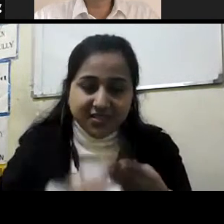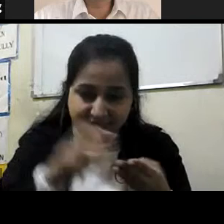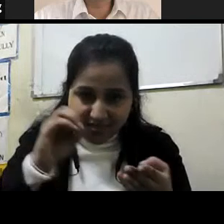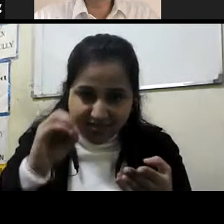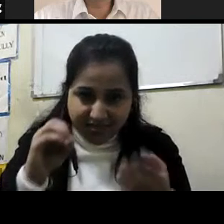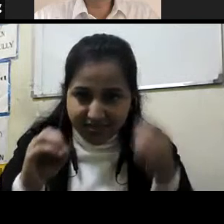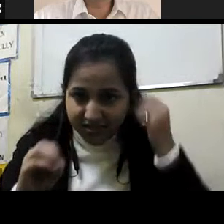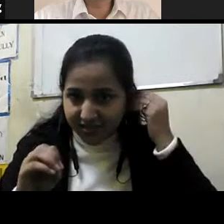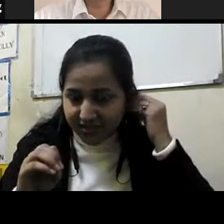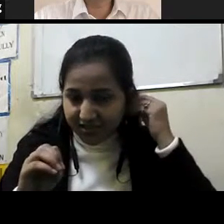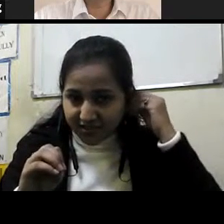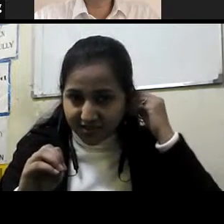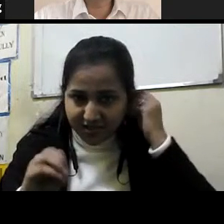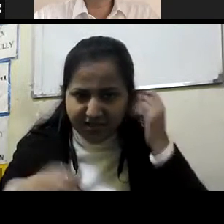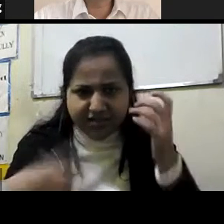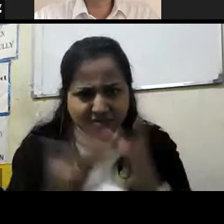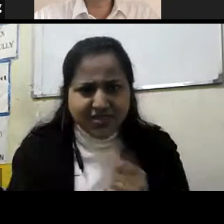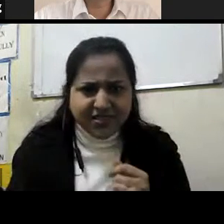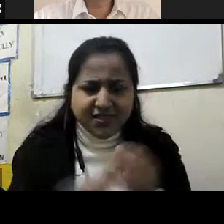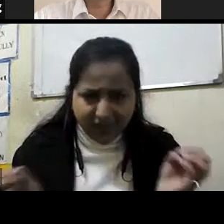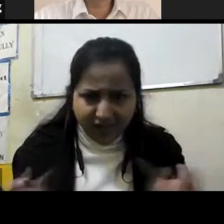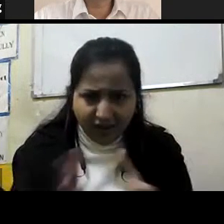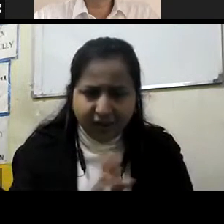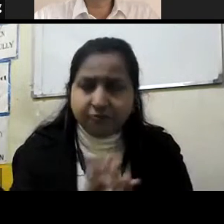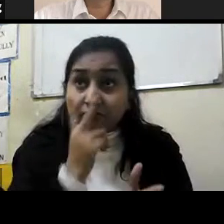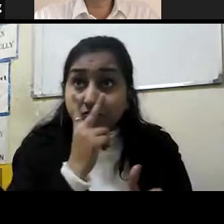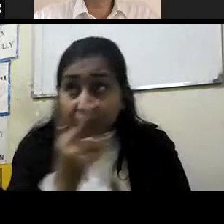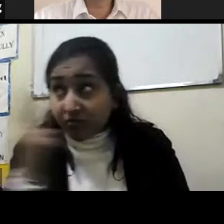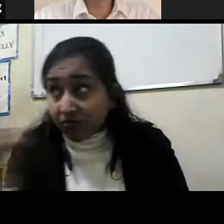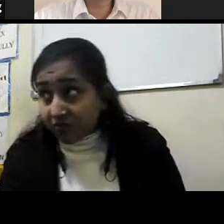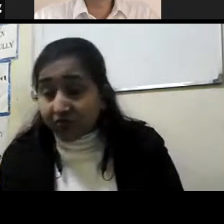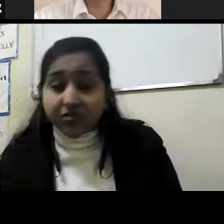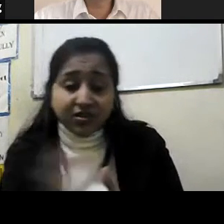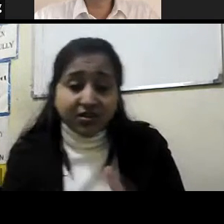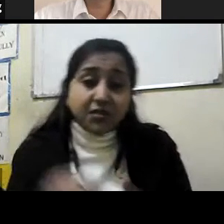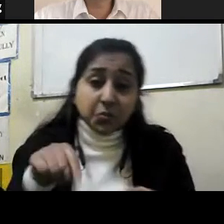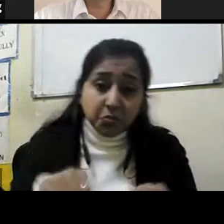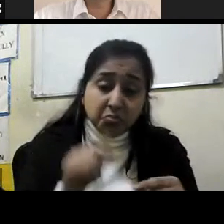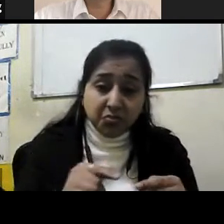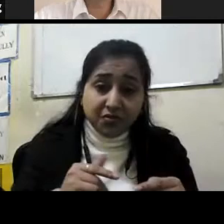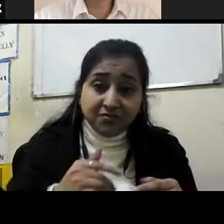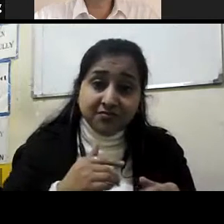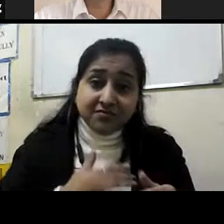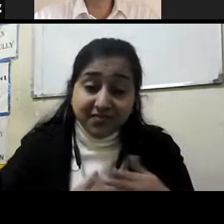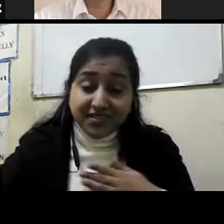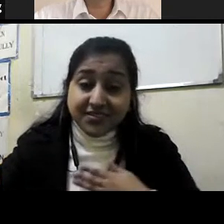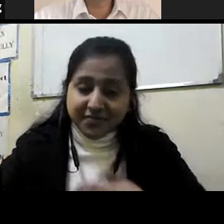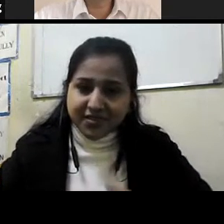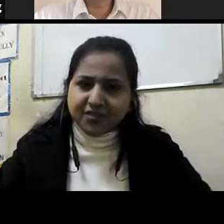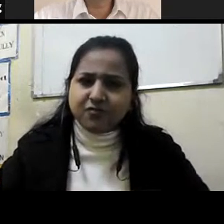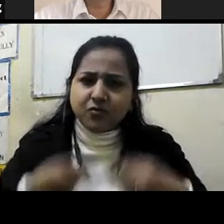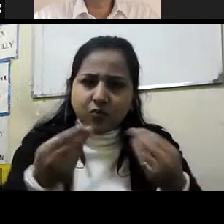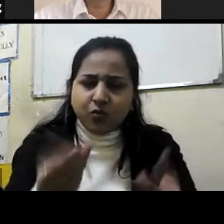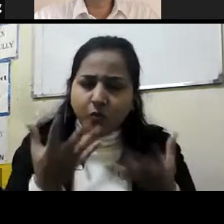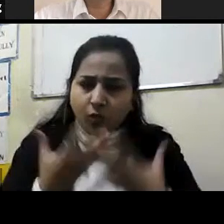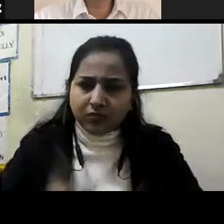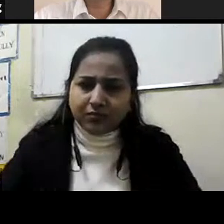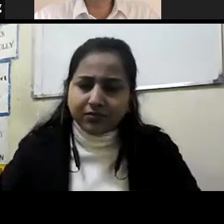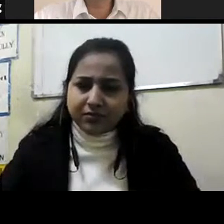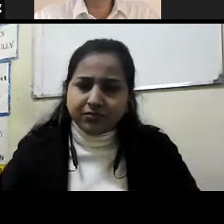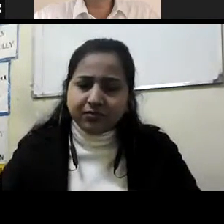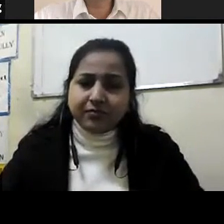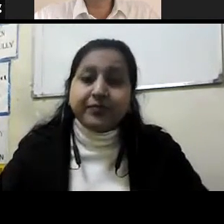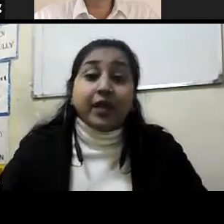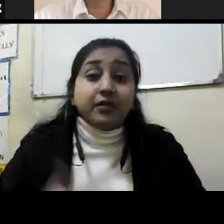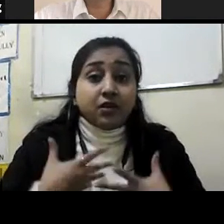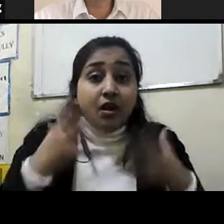can't they start a career as a CEO, right? We should also look at those. And that would be my humble submission and perspectives, for others to add on. I'm sure